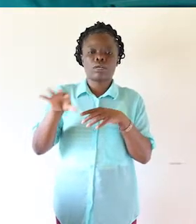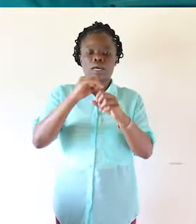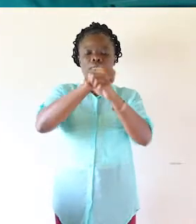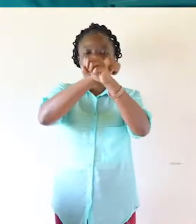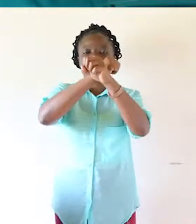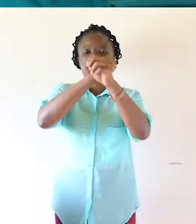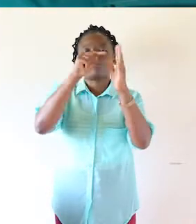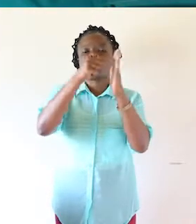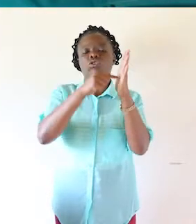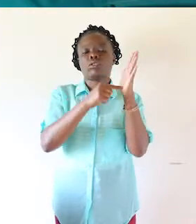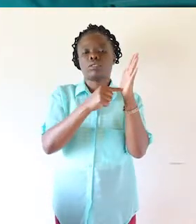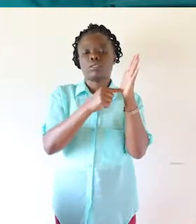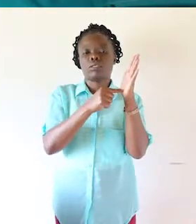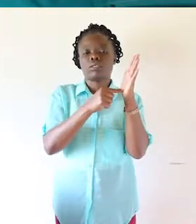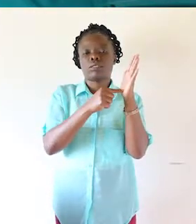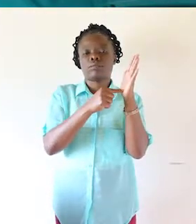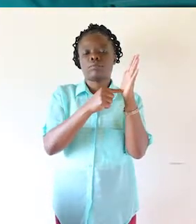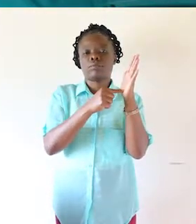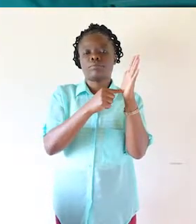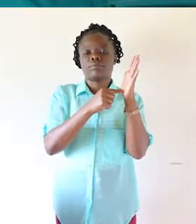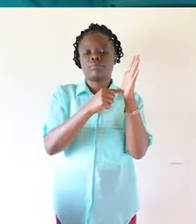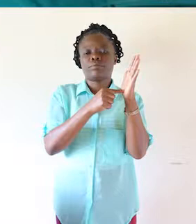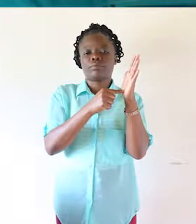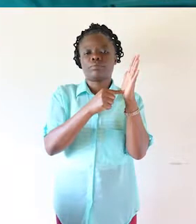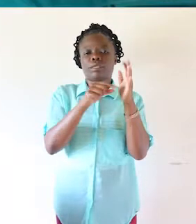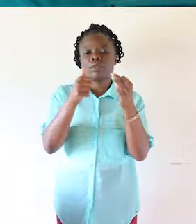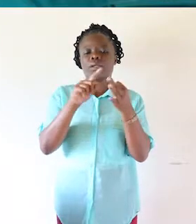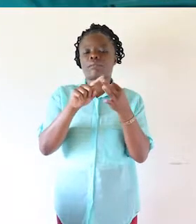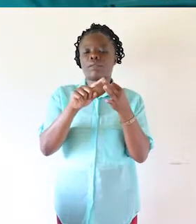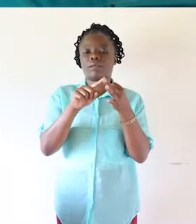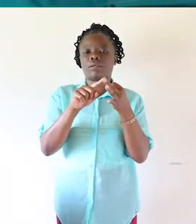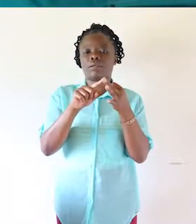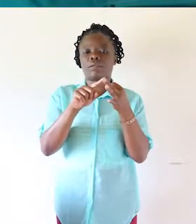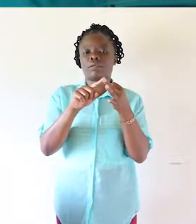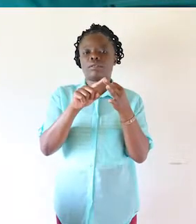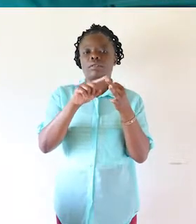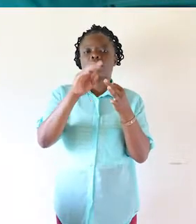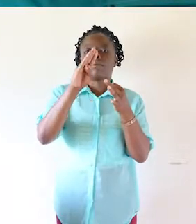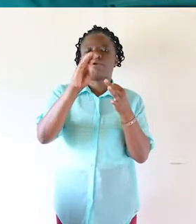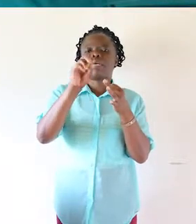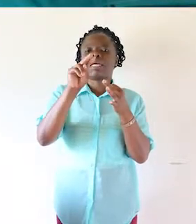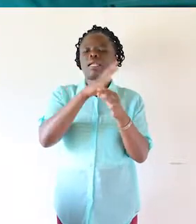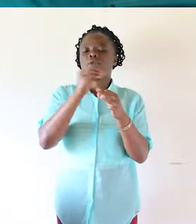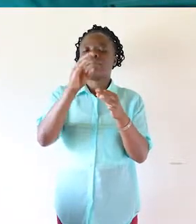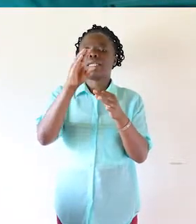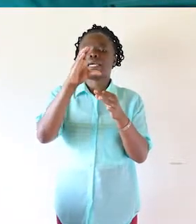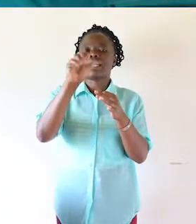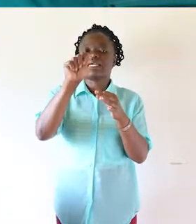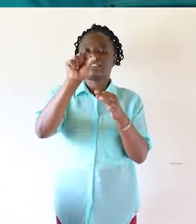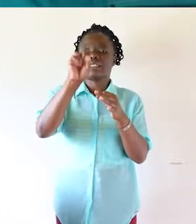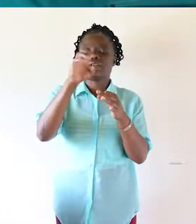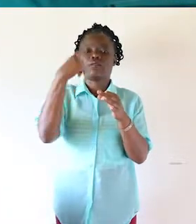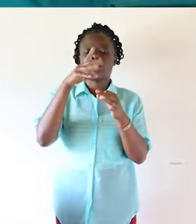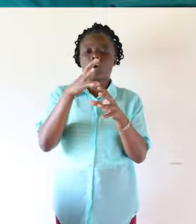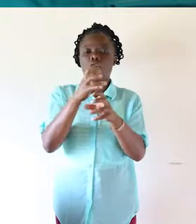a safety precaution. Yes, it is wrong. Another, this is a bobbin and a bobbin case